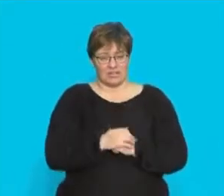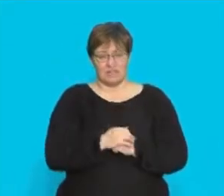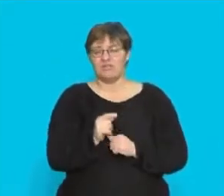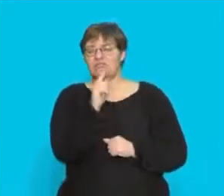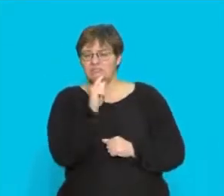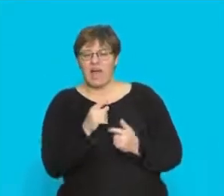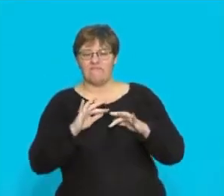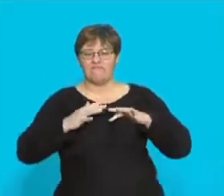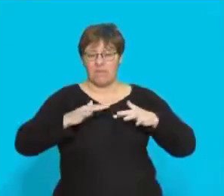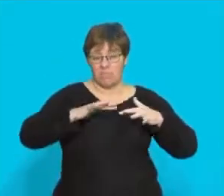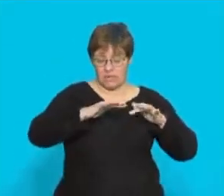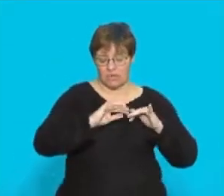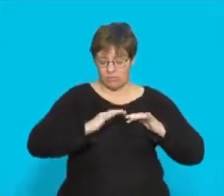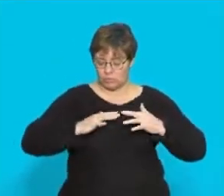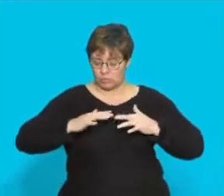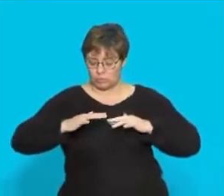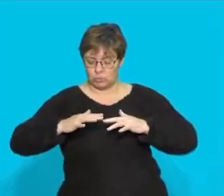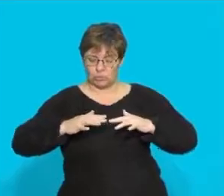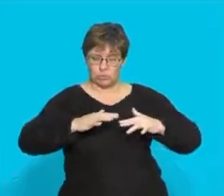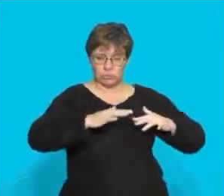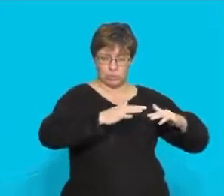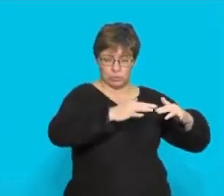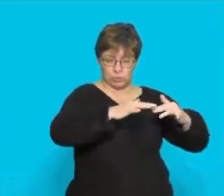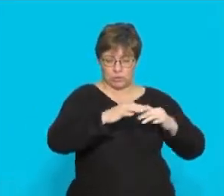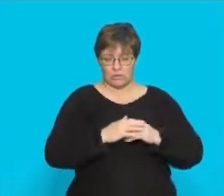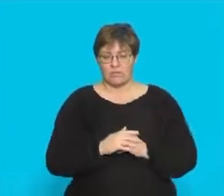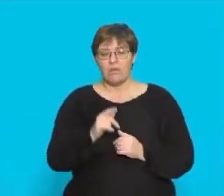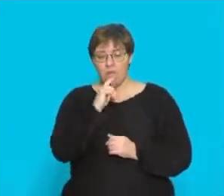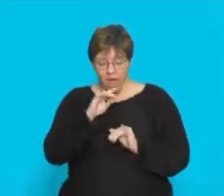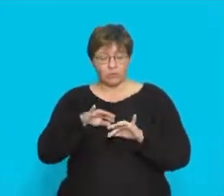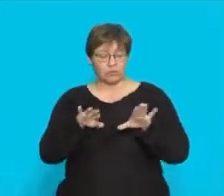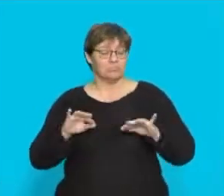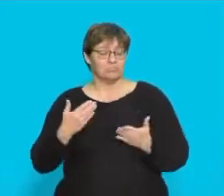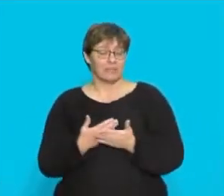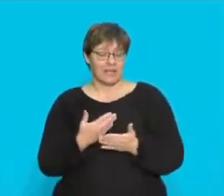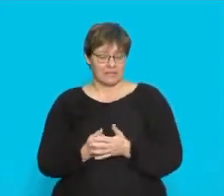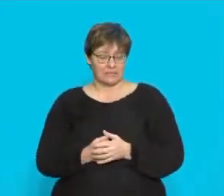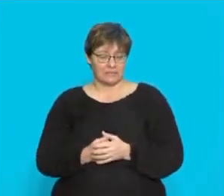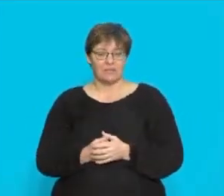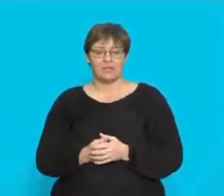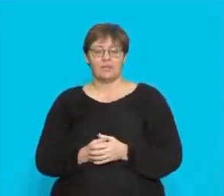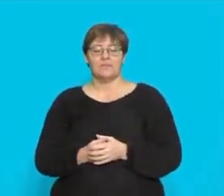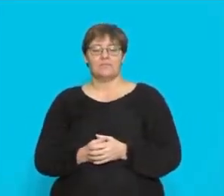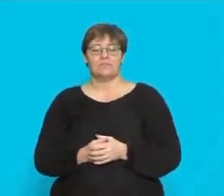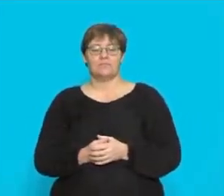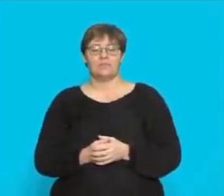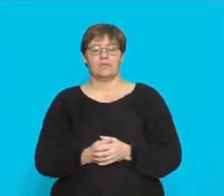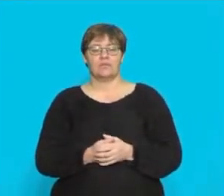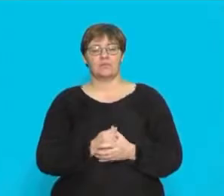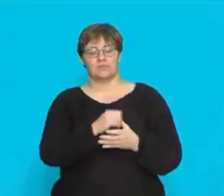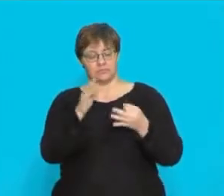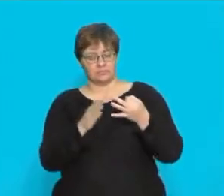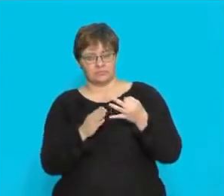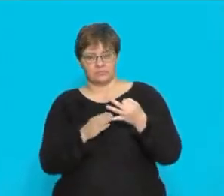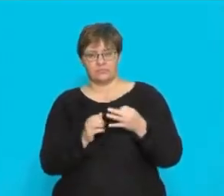they vibrate, and because of that, those guys can swim, all right? Those are your ciliates. These are